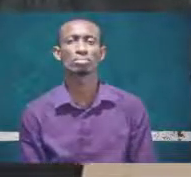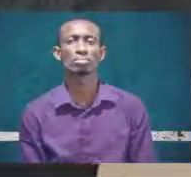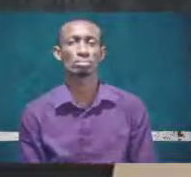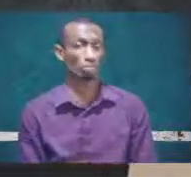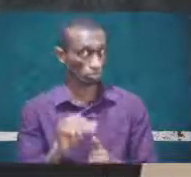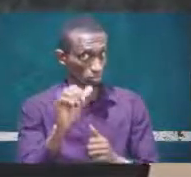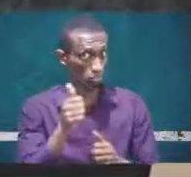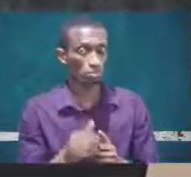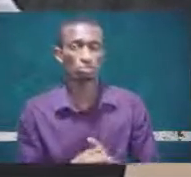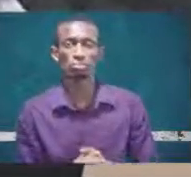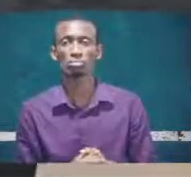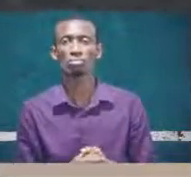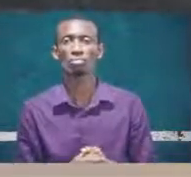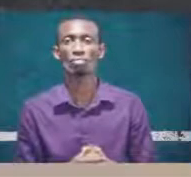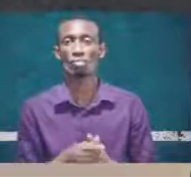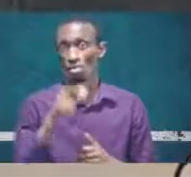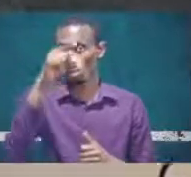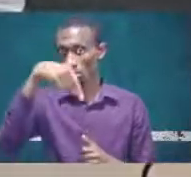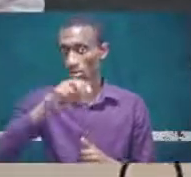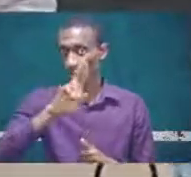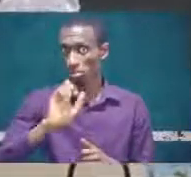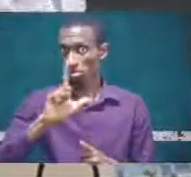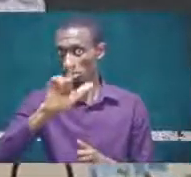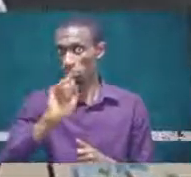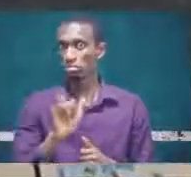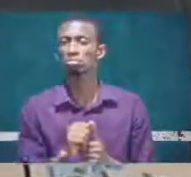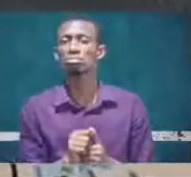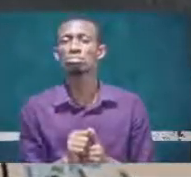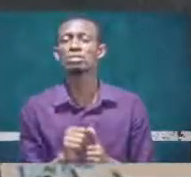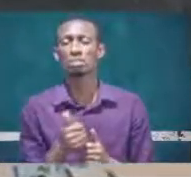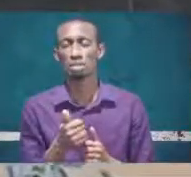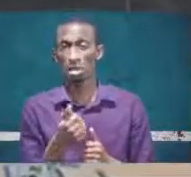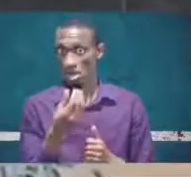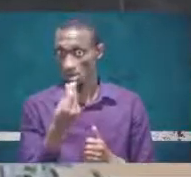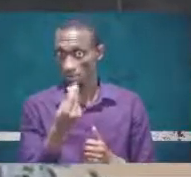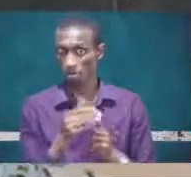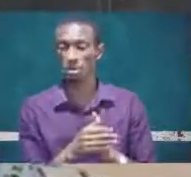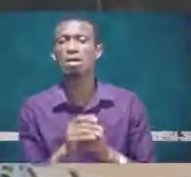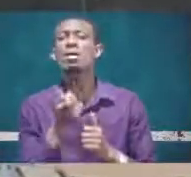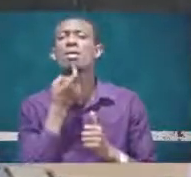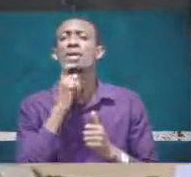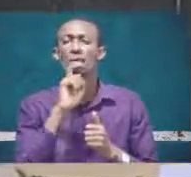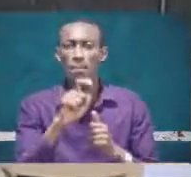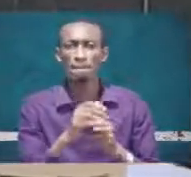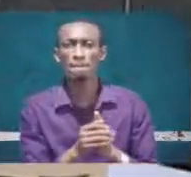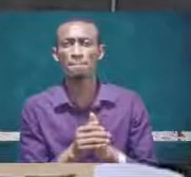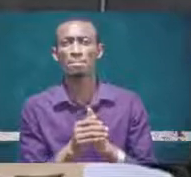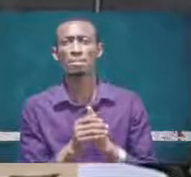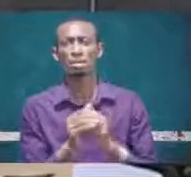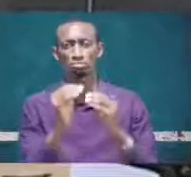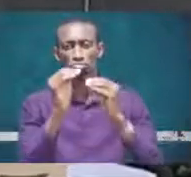the next quality of good money, it is scarcity. Good money should be relatively scarce